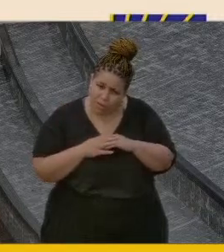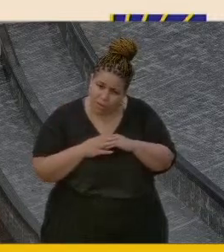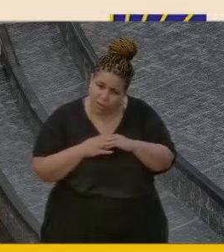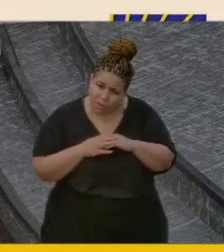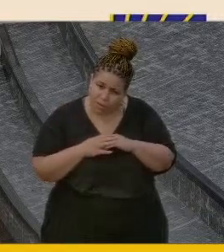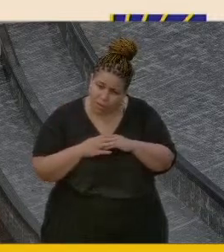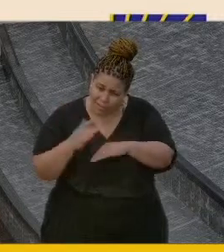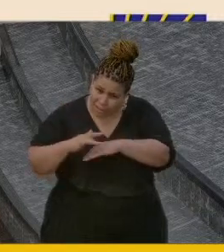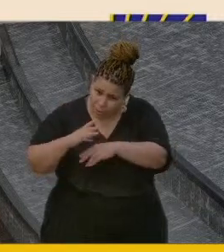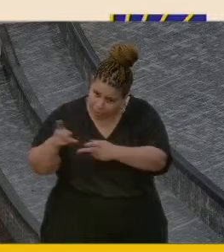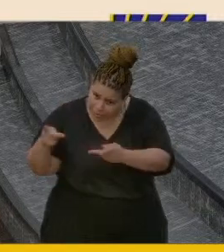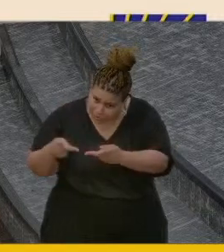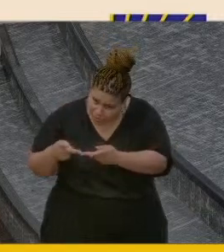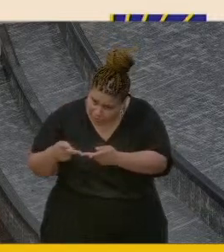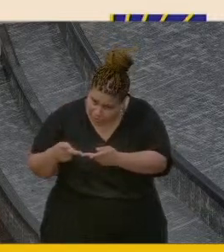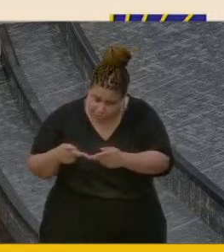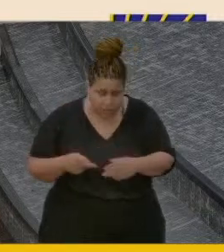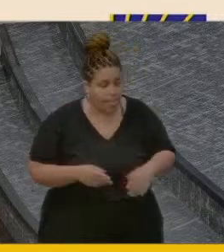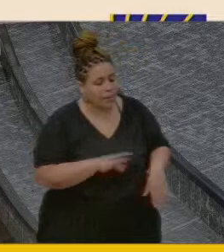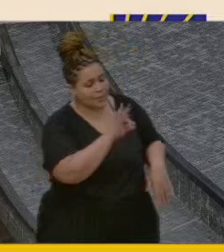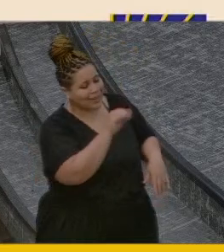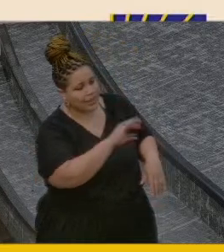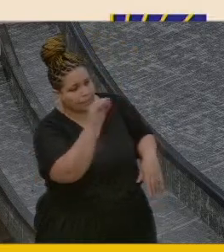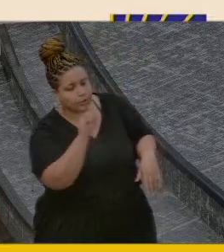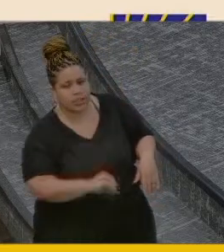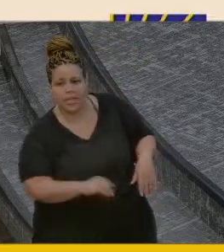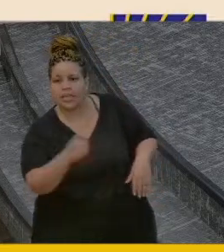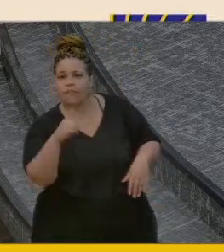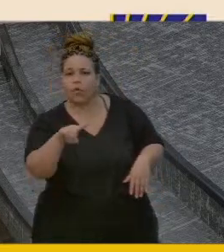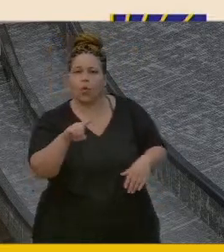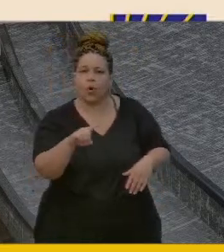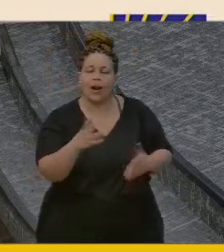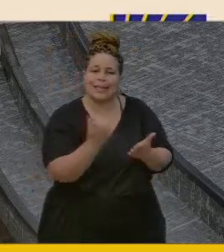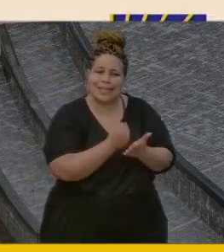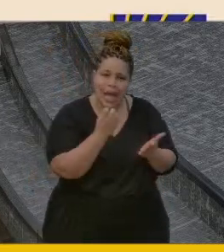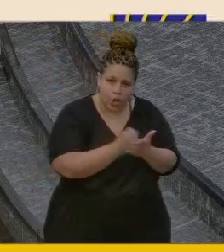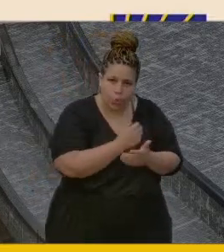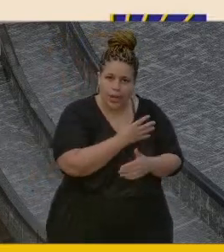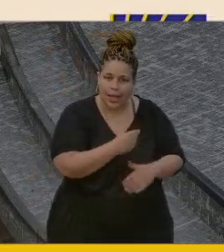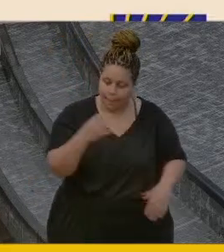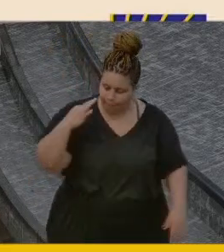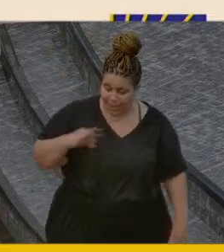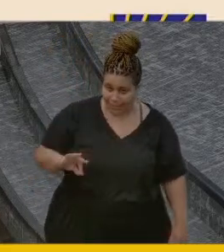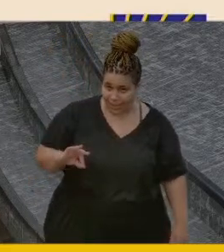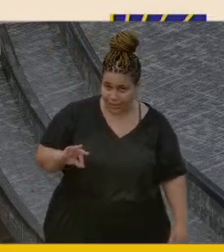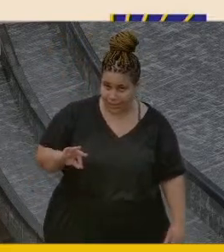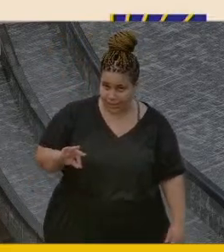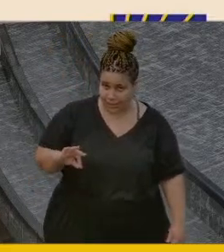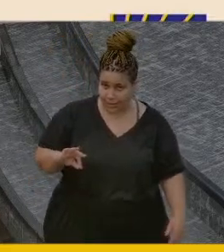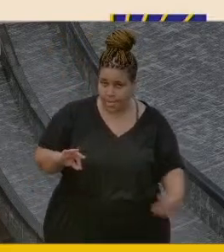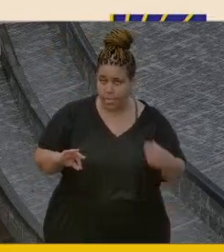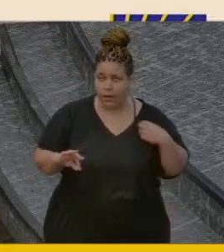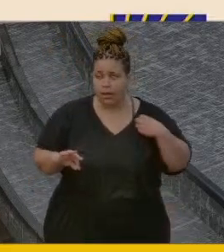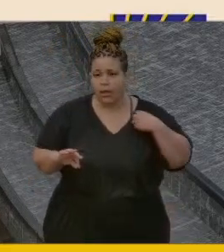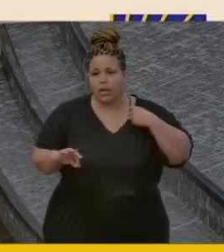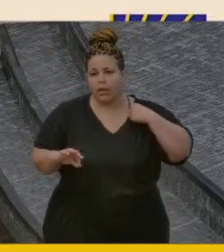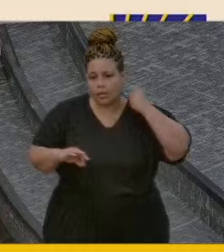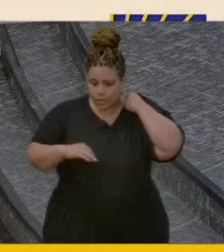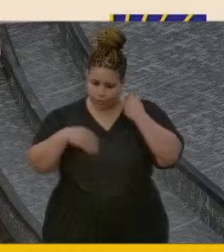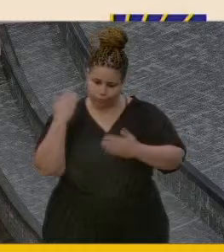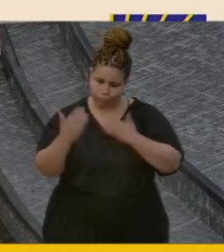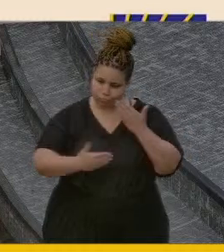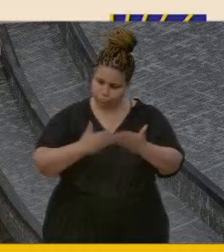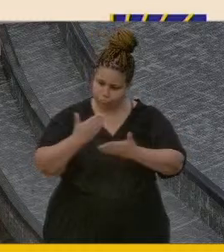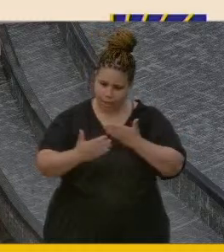90% of our budget is for salary and benefits. So the only way that you're going to have this type of savings accumulated throughout the year